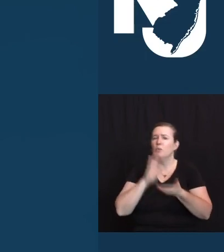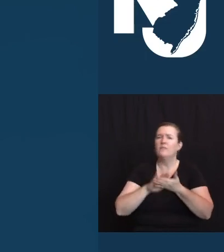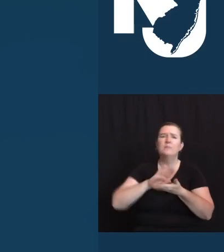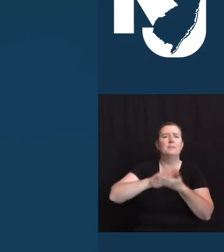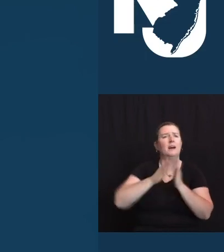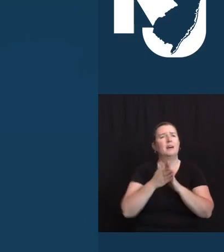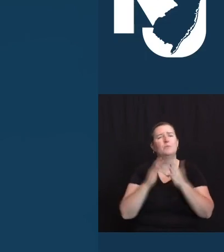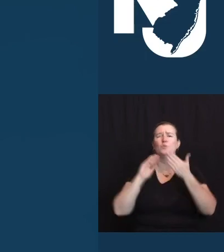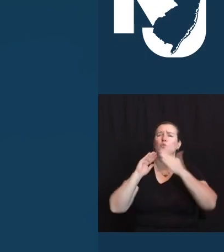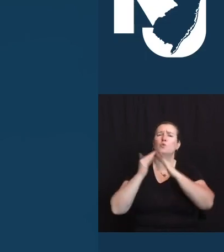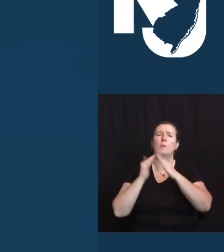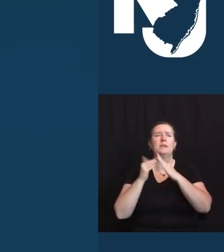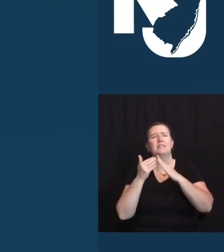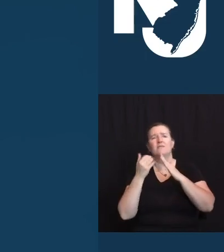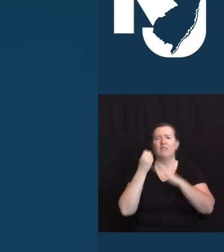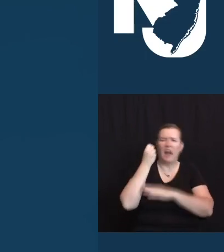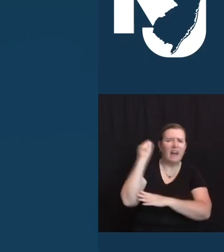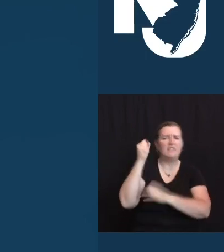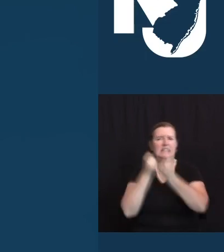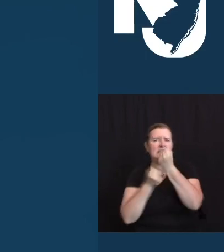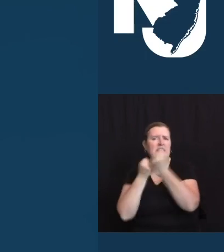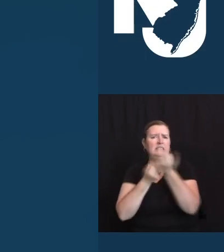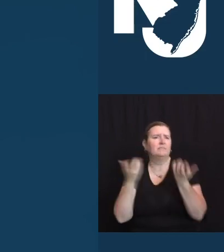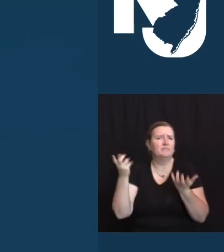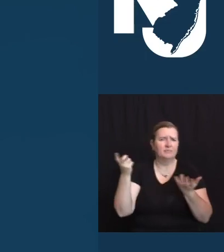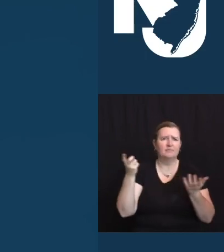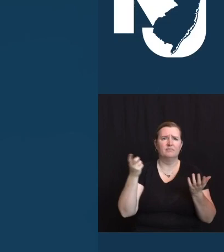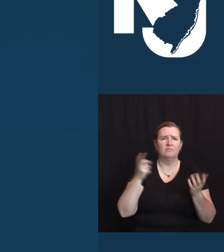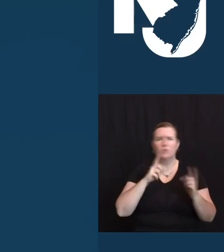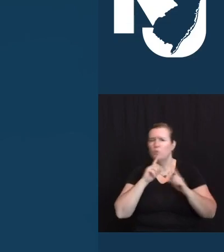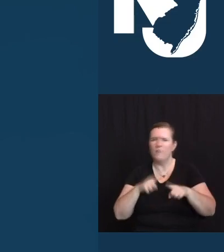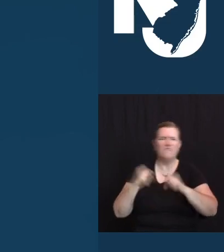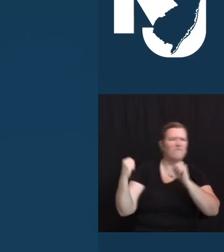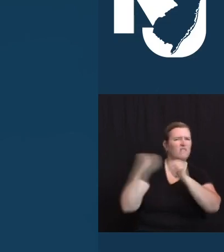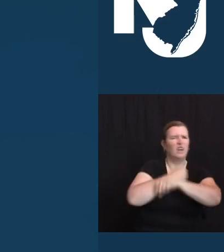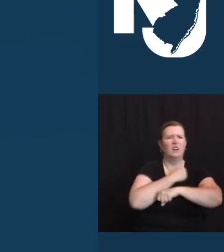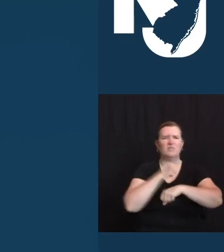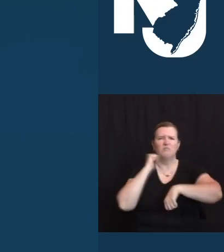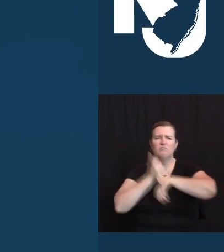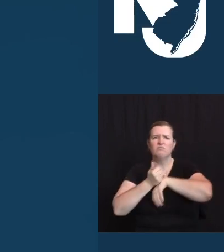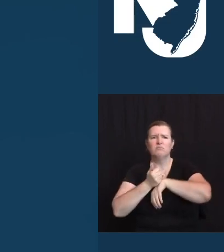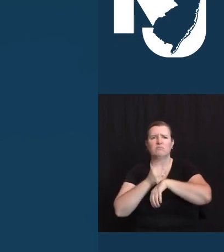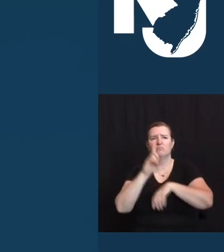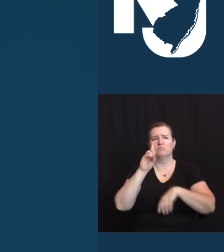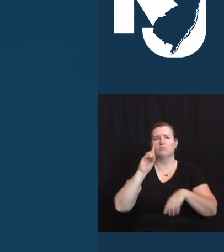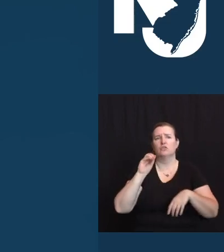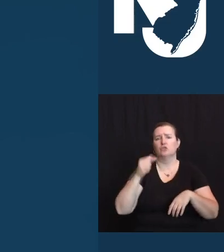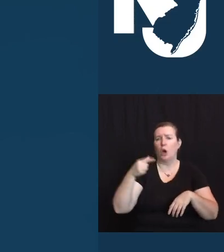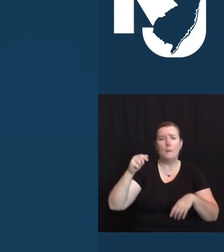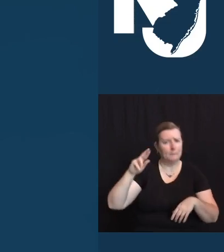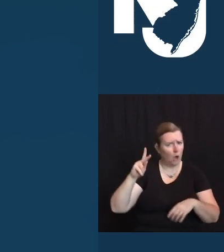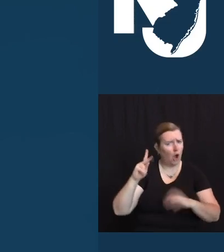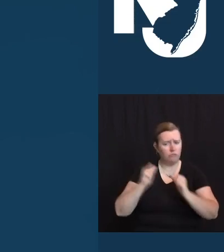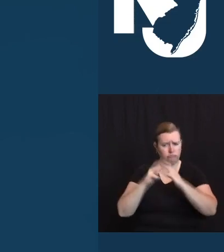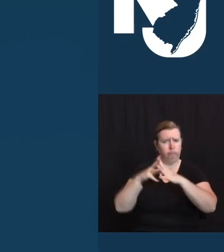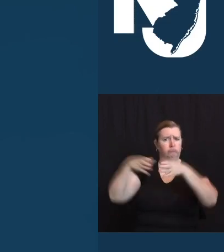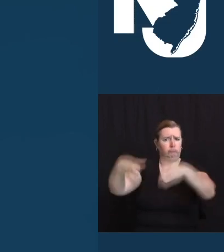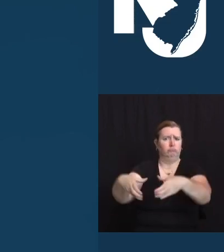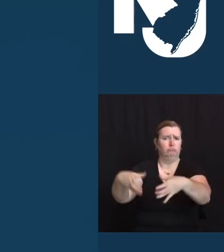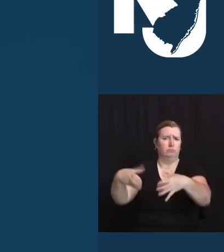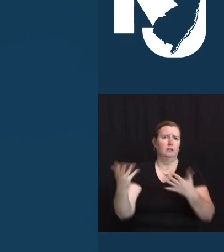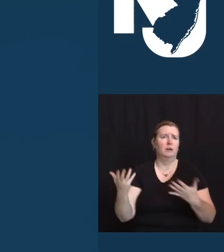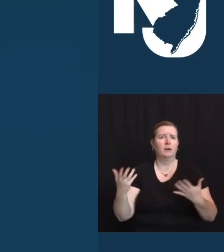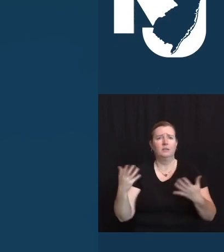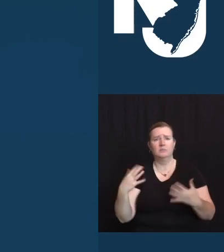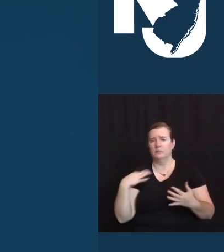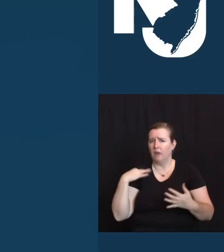helping create a dog park in West Bloomfield. And she was an active member of Temple Shir Shalom in West Bloomfield,